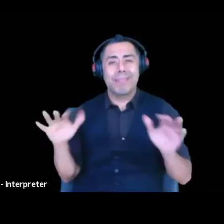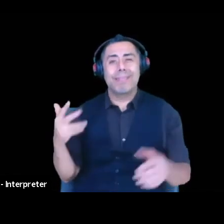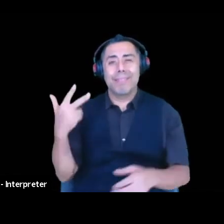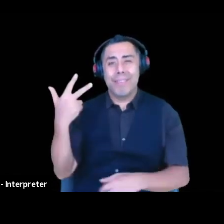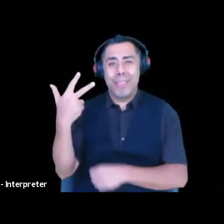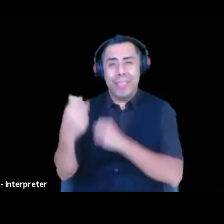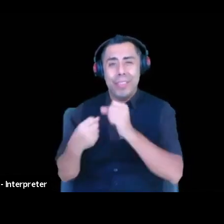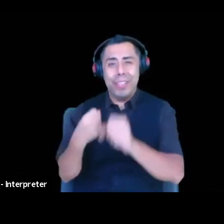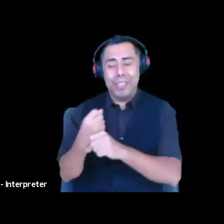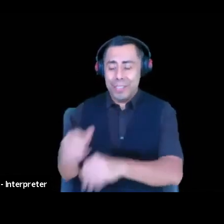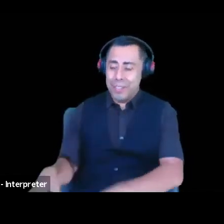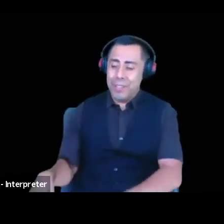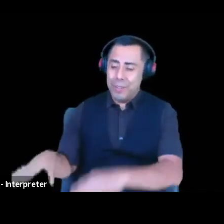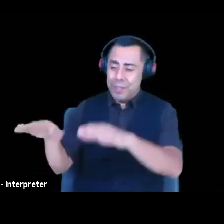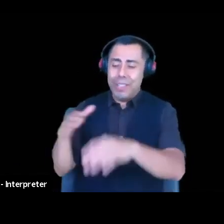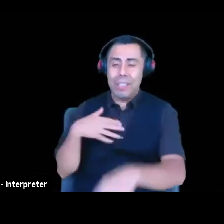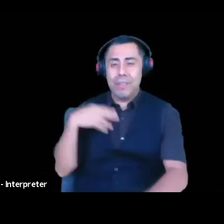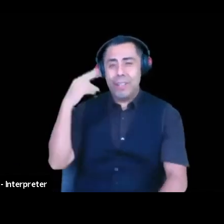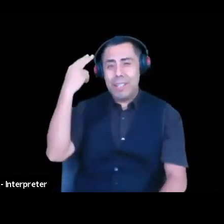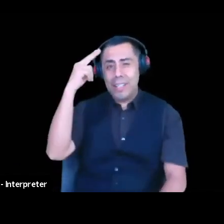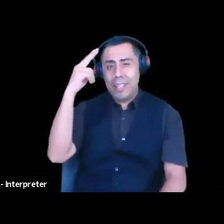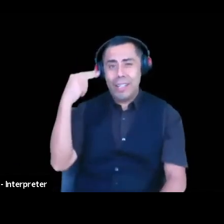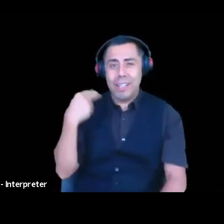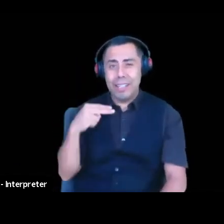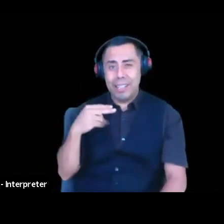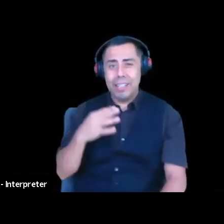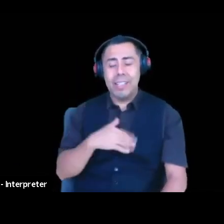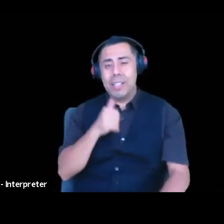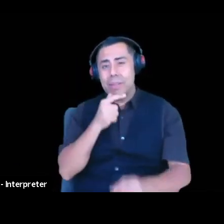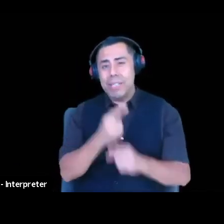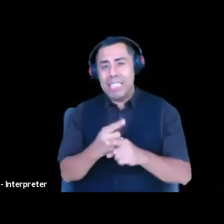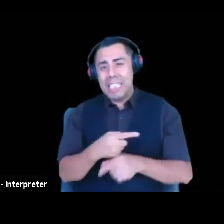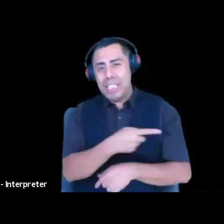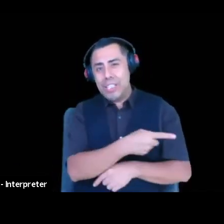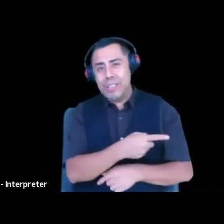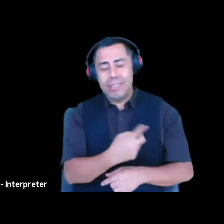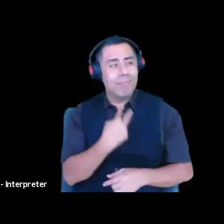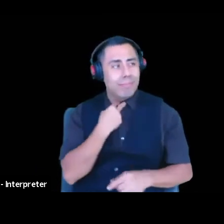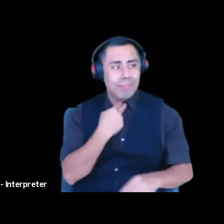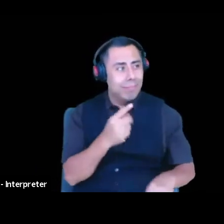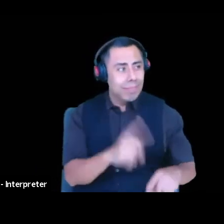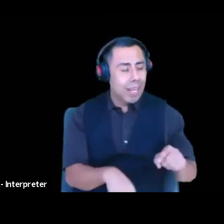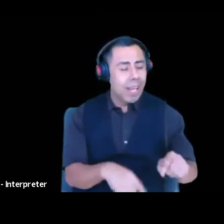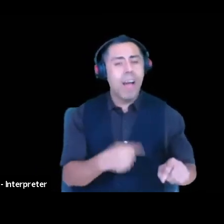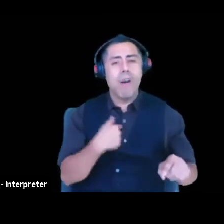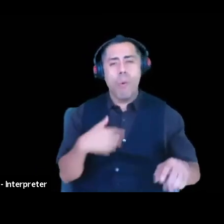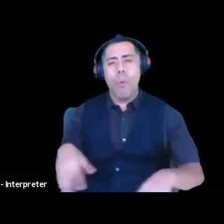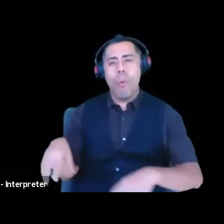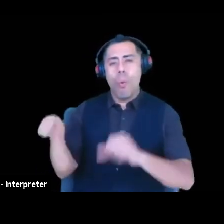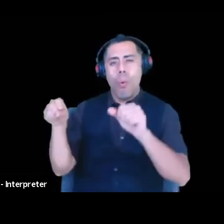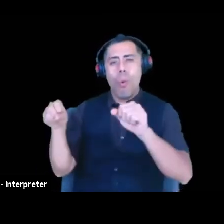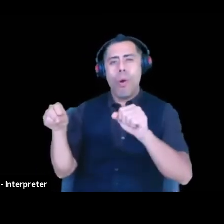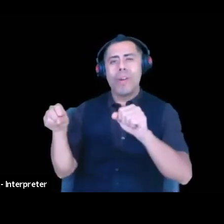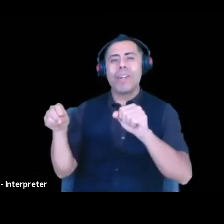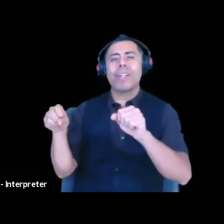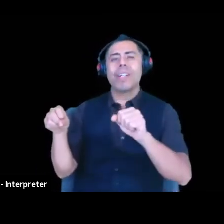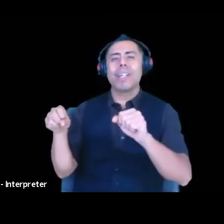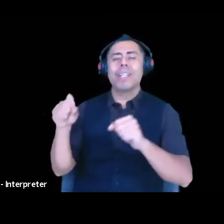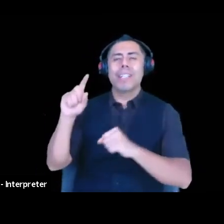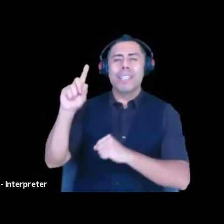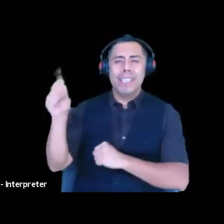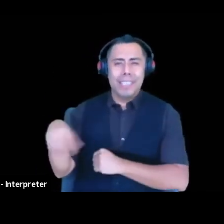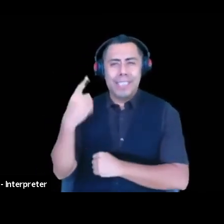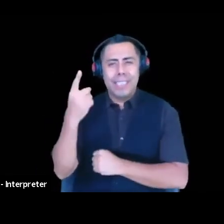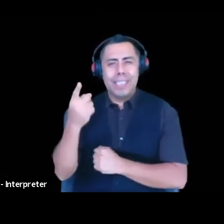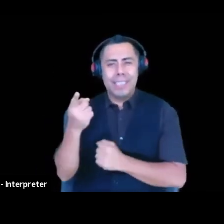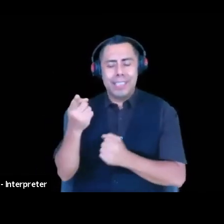and nephew when my sister was not able to. And just being in the presence of Larissa and